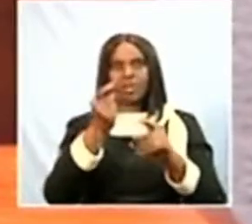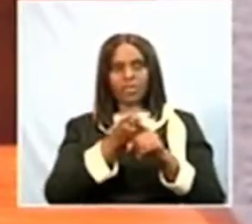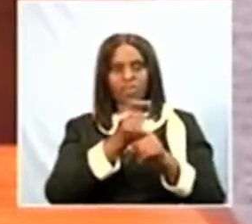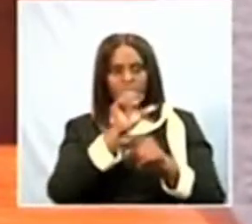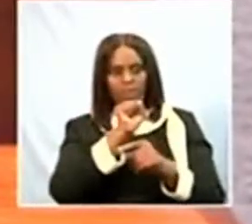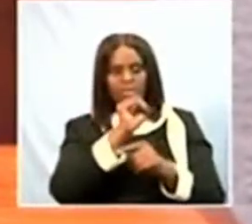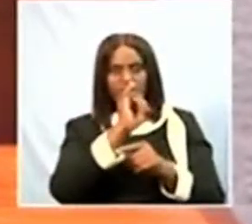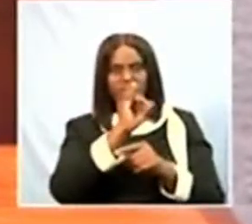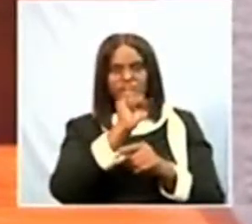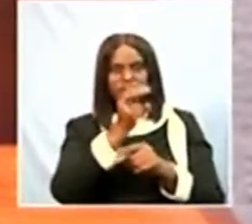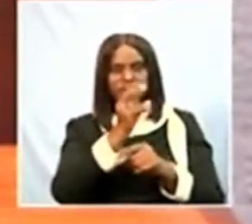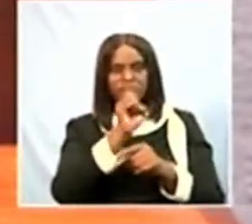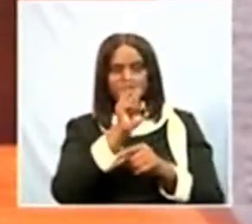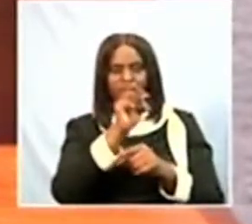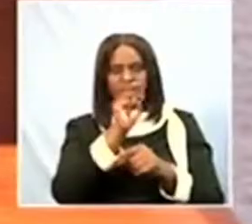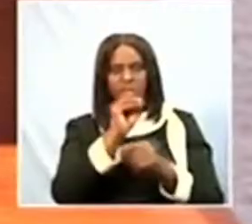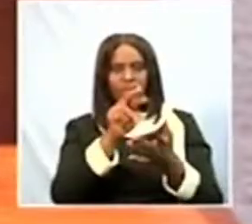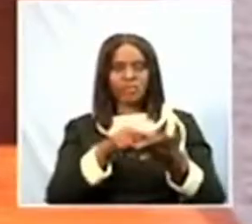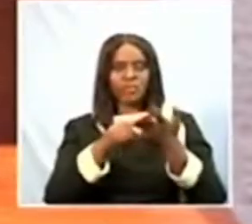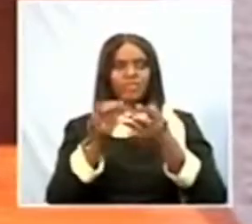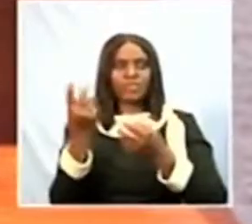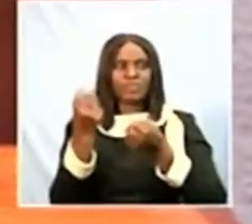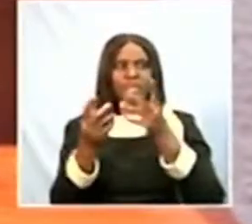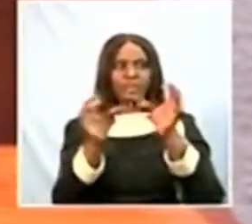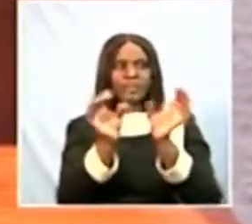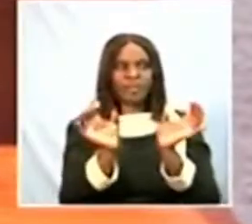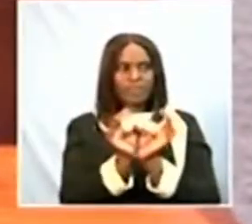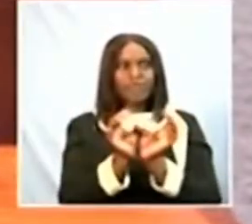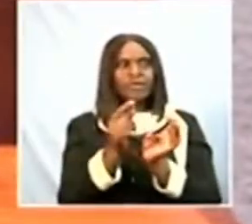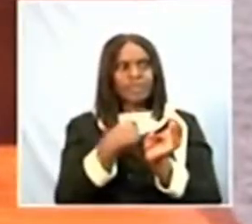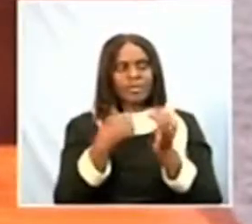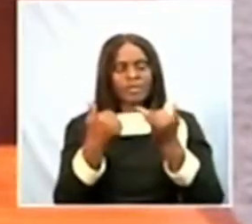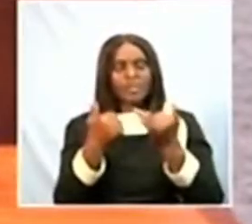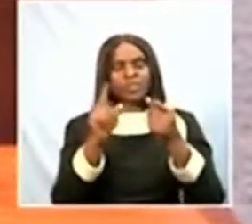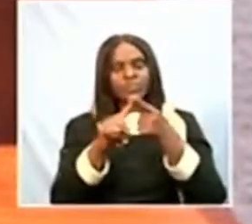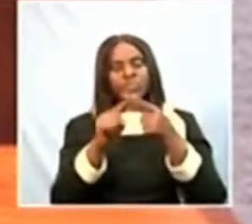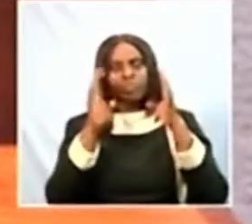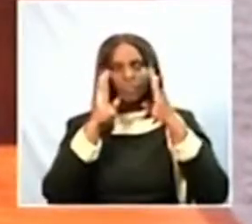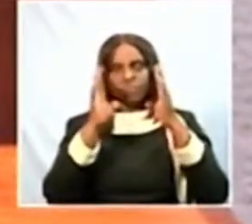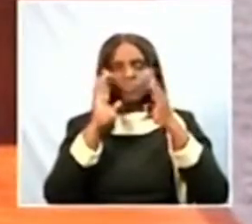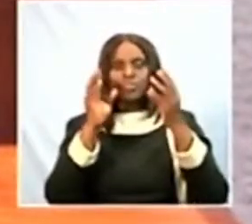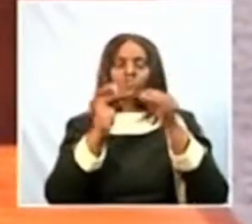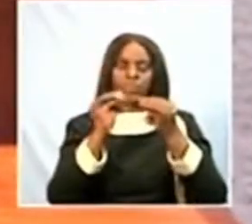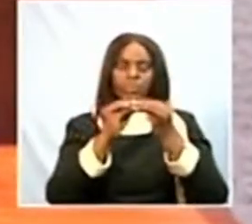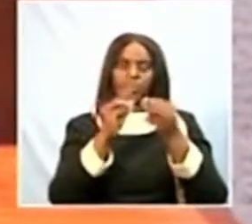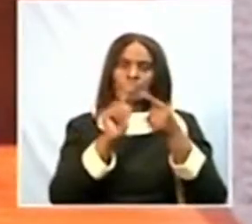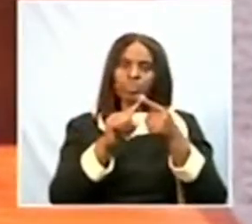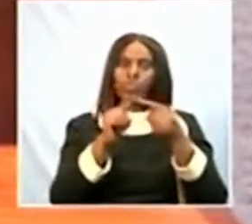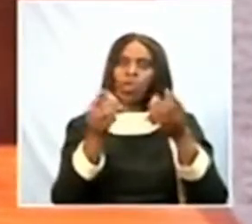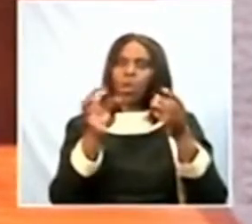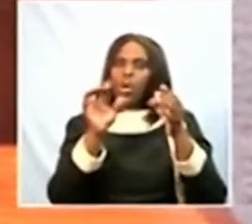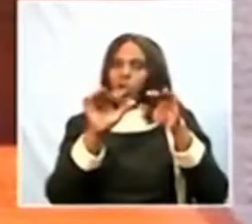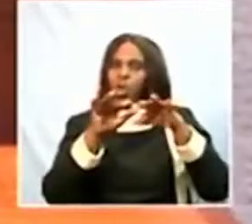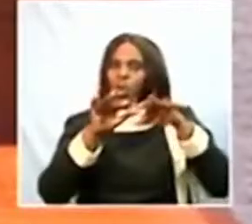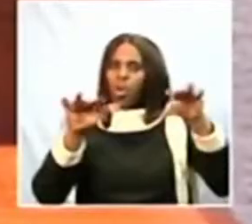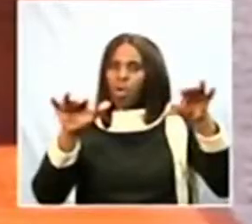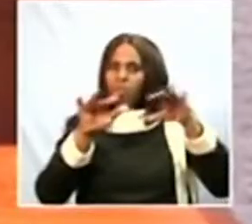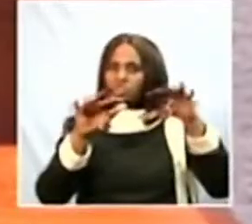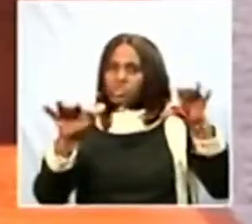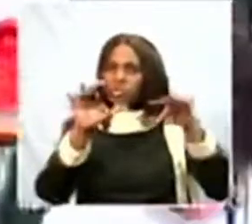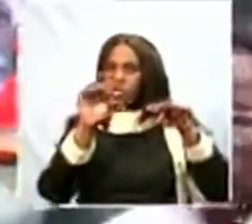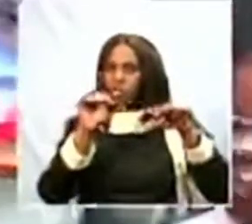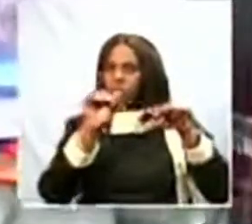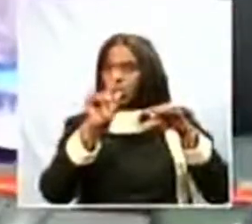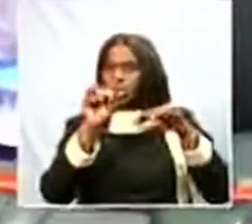representing the Kawata constituency. Madam Speaker, allow me to draw your attention to the ozone layer. The ozone layer is very